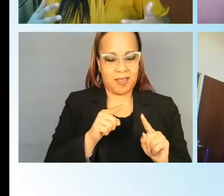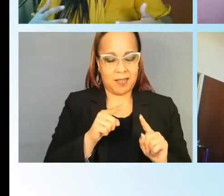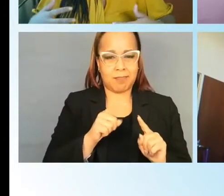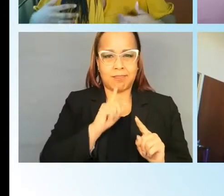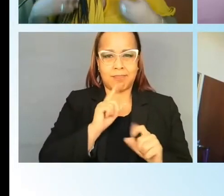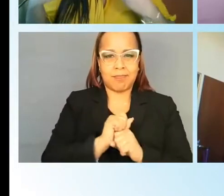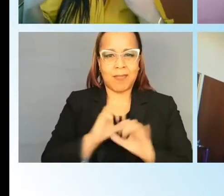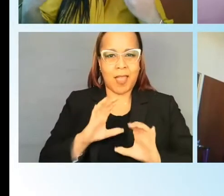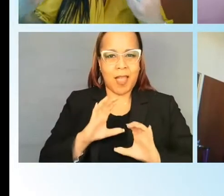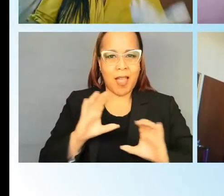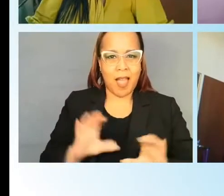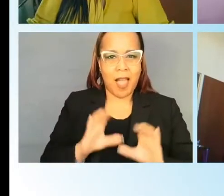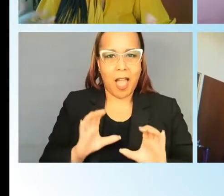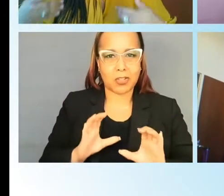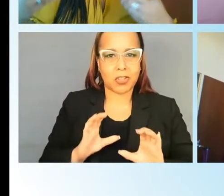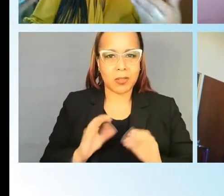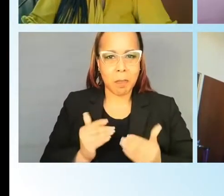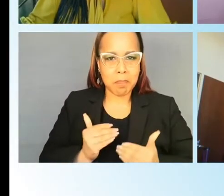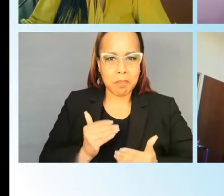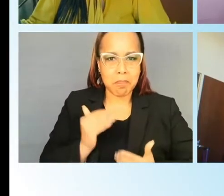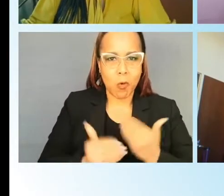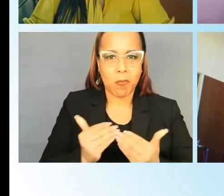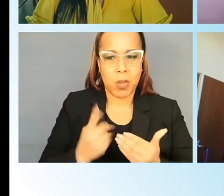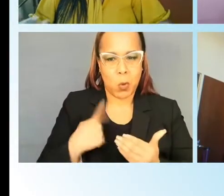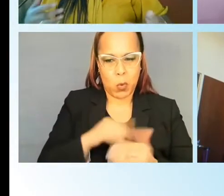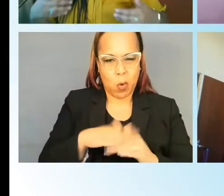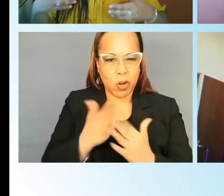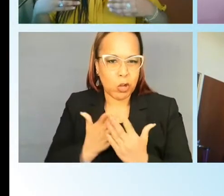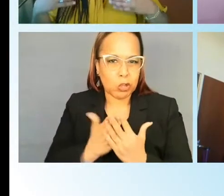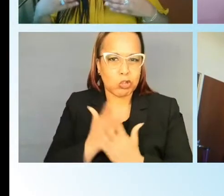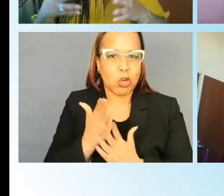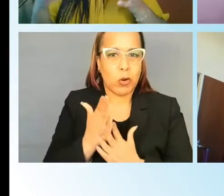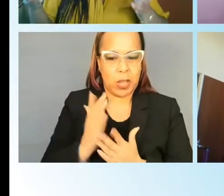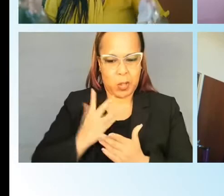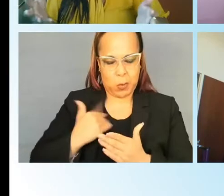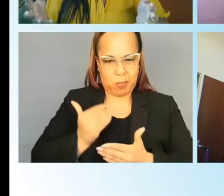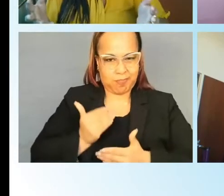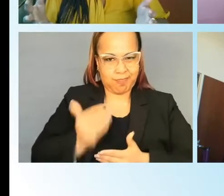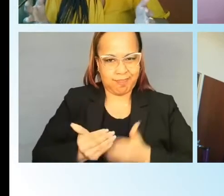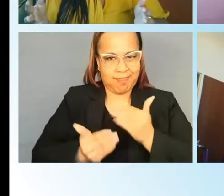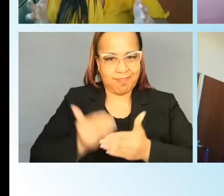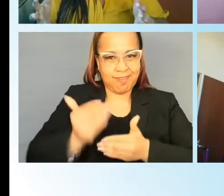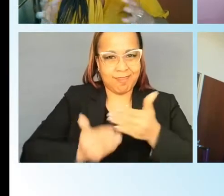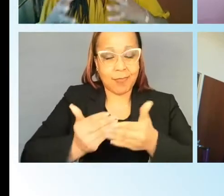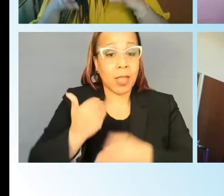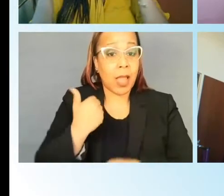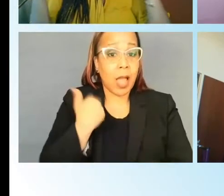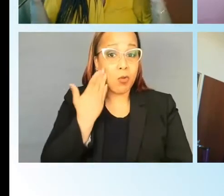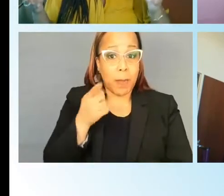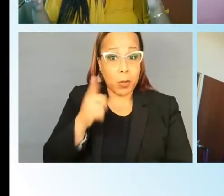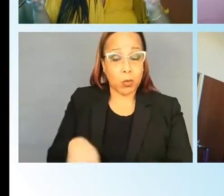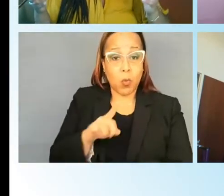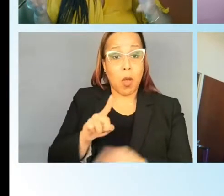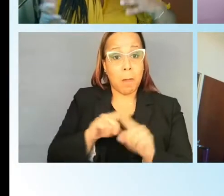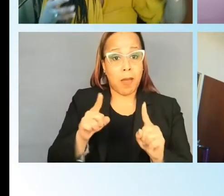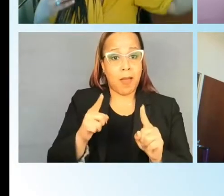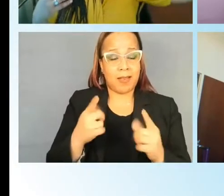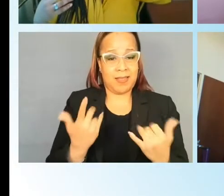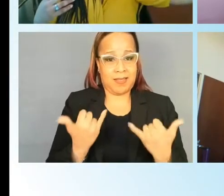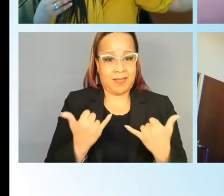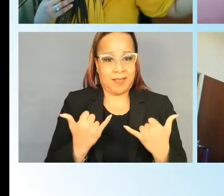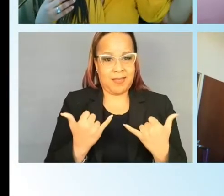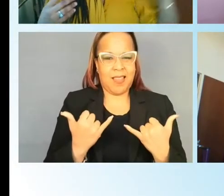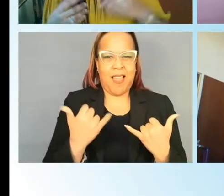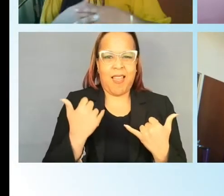of movement, the sense of we are on a journey, we are progressing. Mm-hmm. And I don't know about you all, but I'm sitting with this big